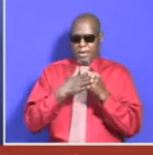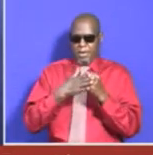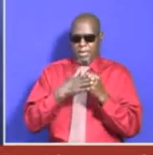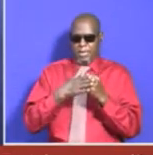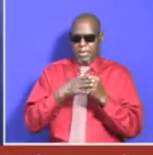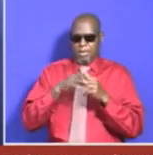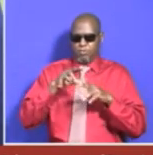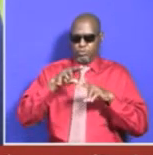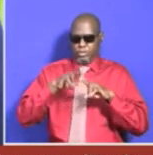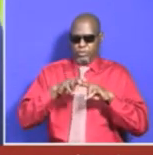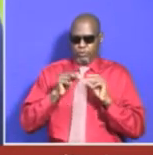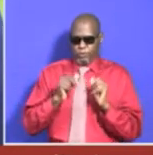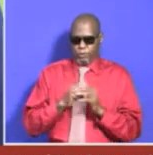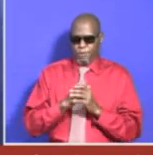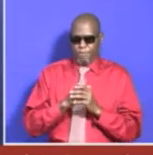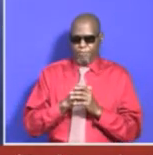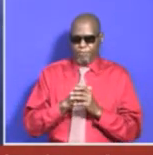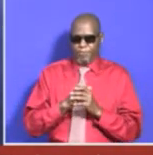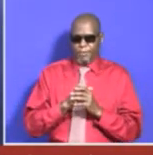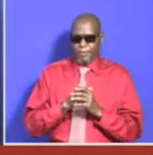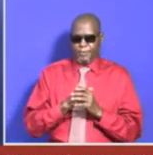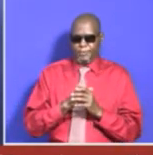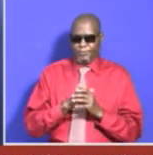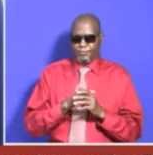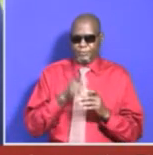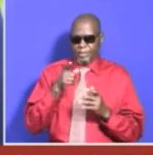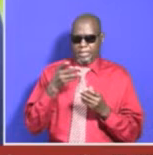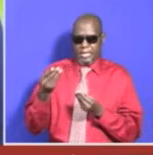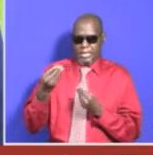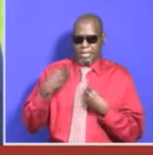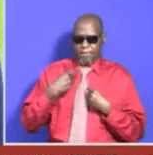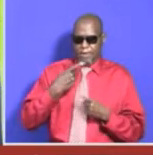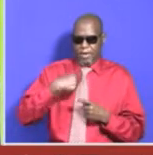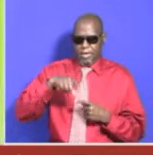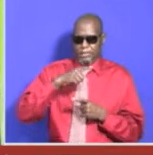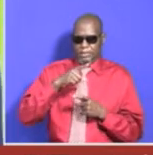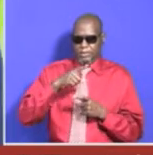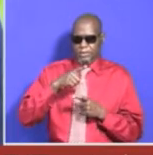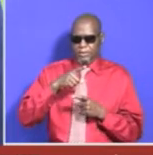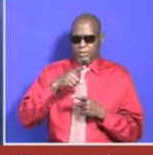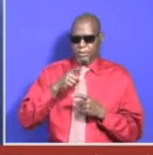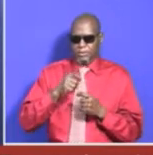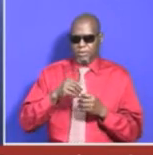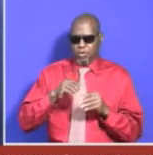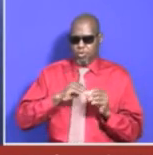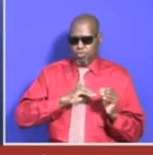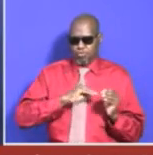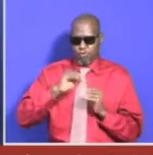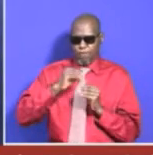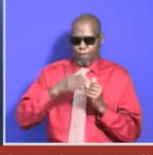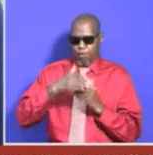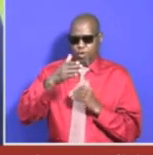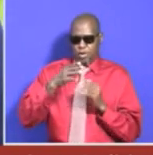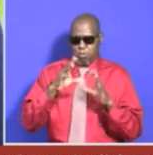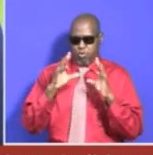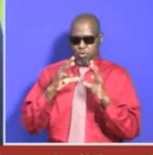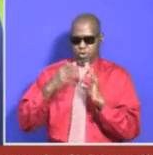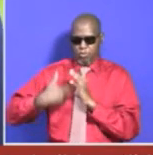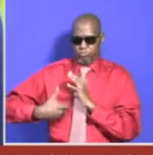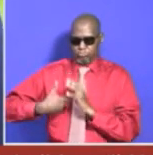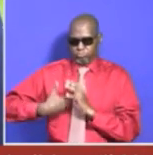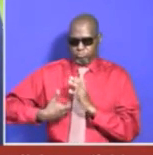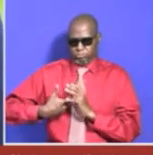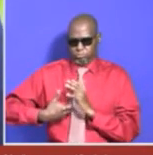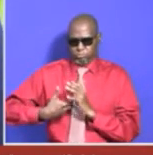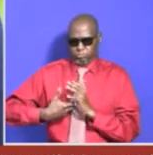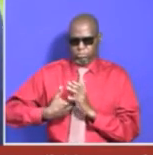back row as well is a utility. So he gives us good go-forward ball and also aerial balls in the lineouts. We